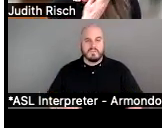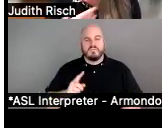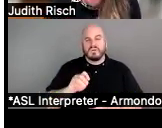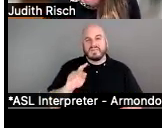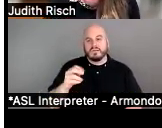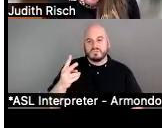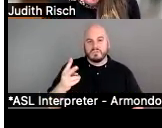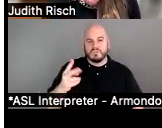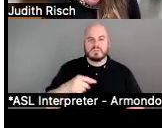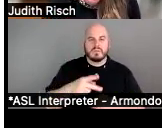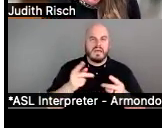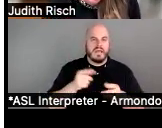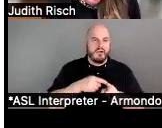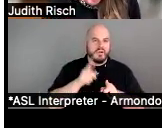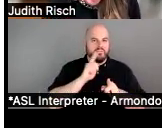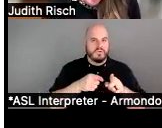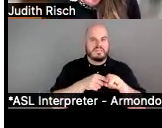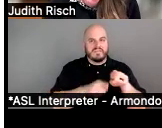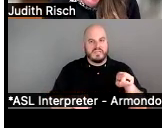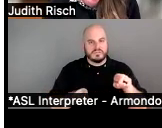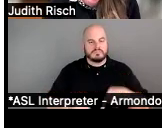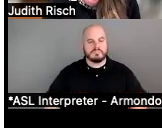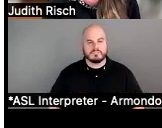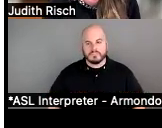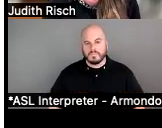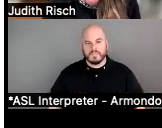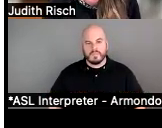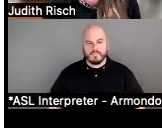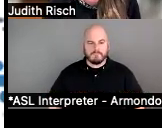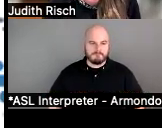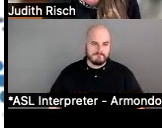of deviation. And I think